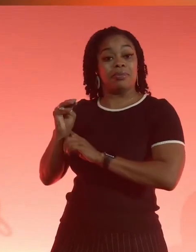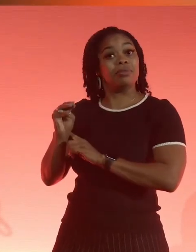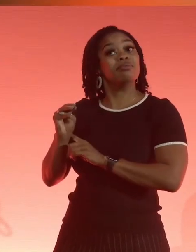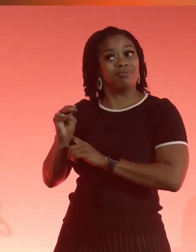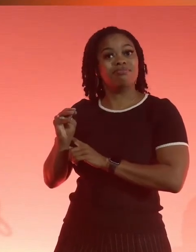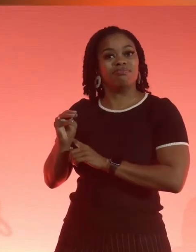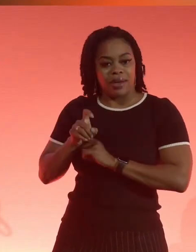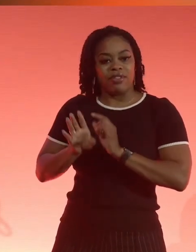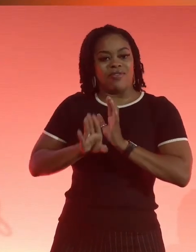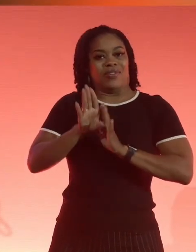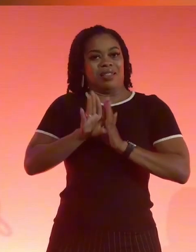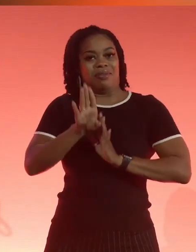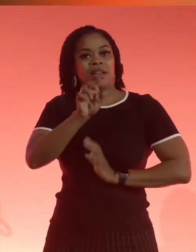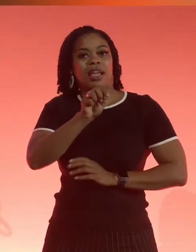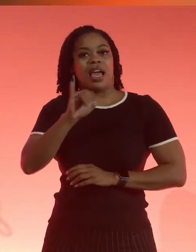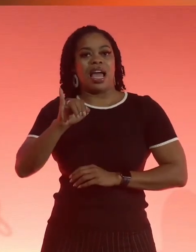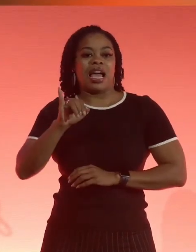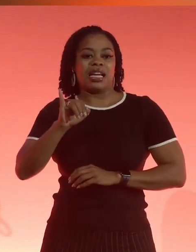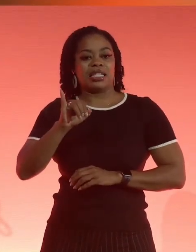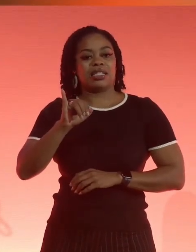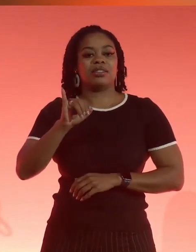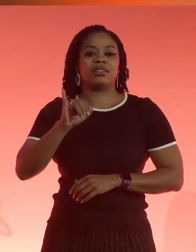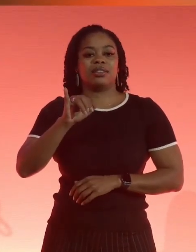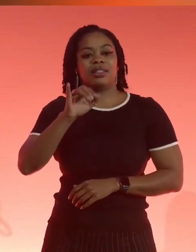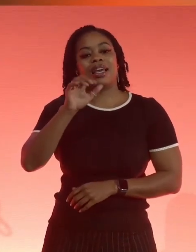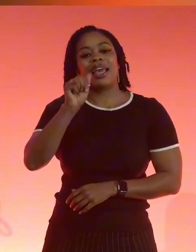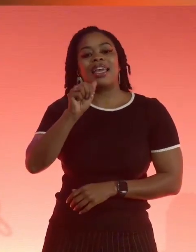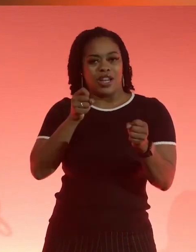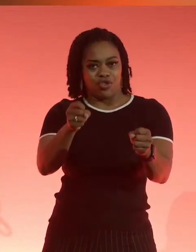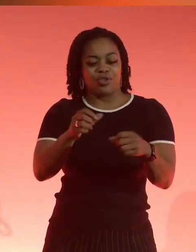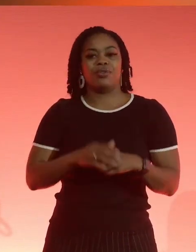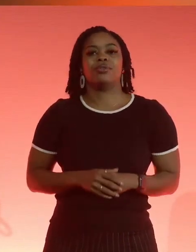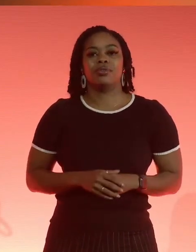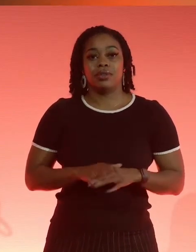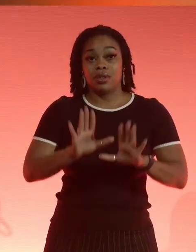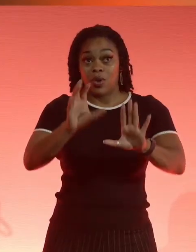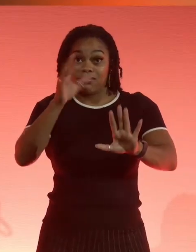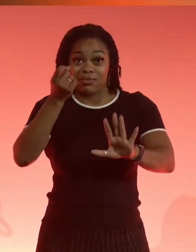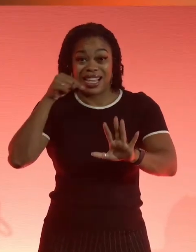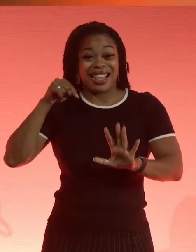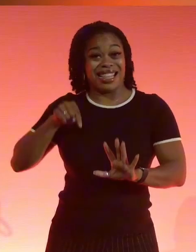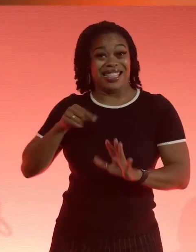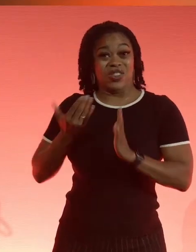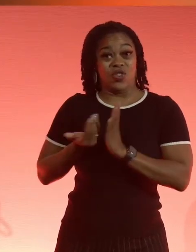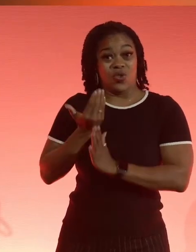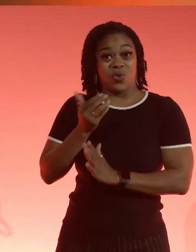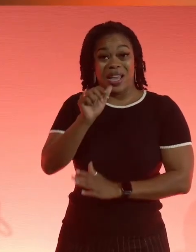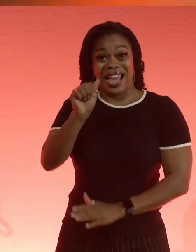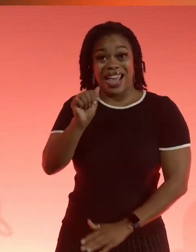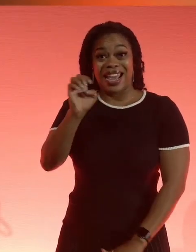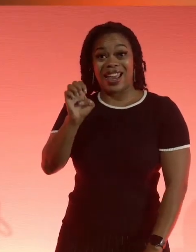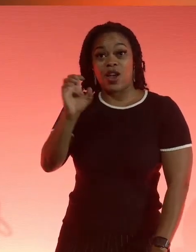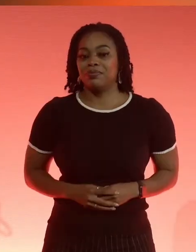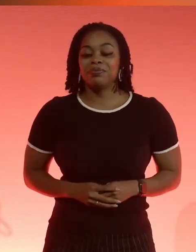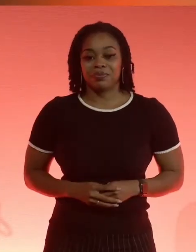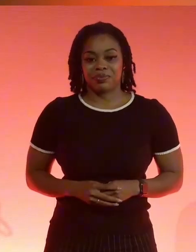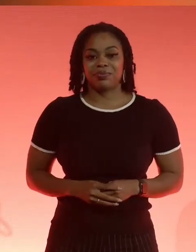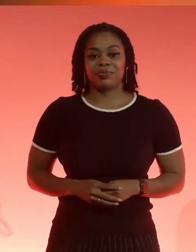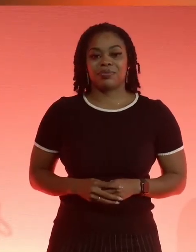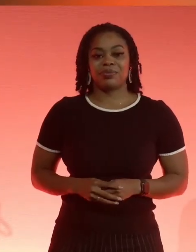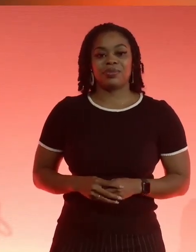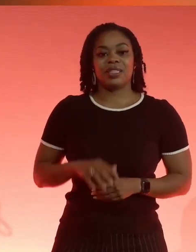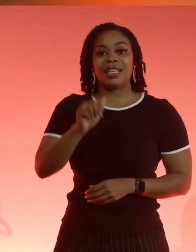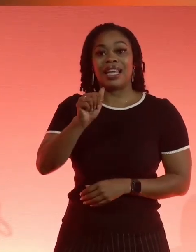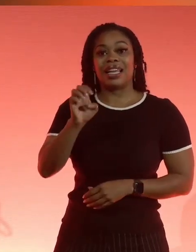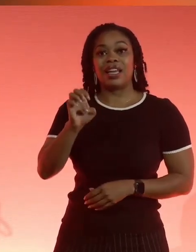You have to build your AEO strategy. Okay, this is new, and this is big. AEO